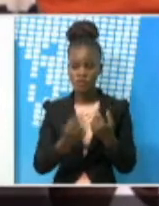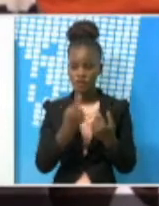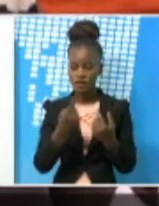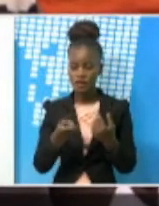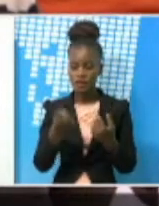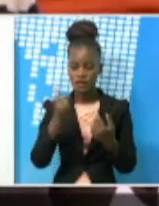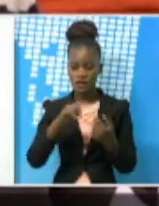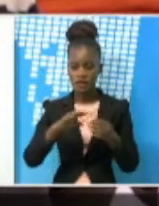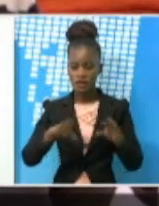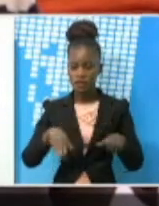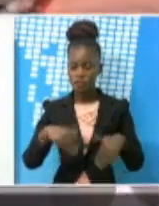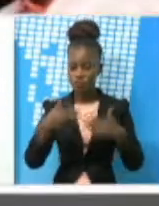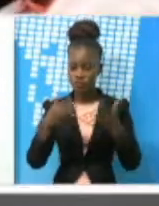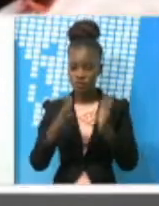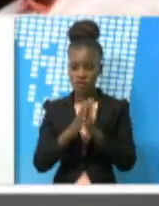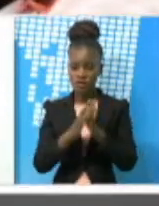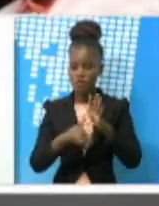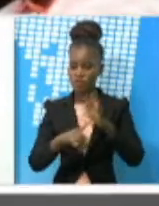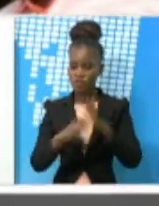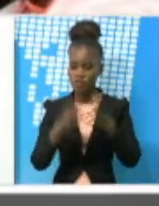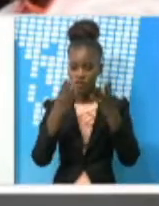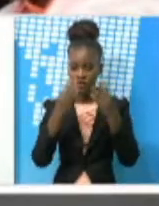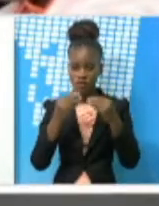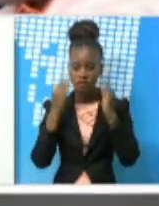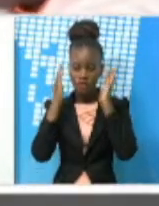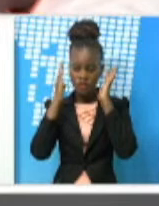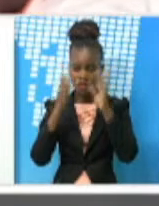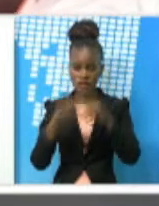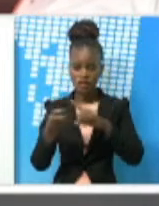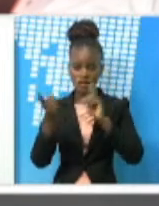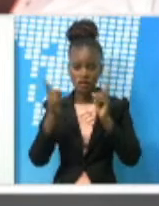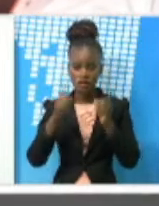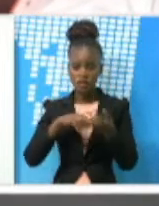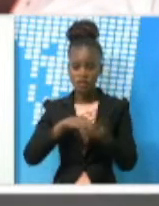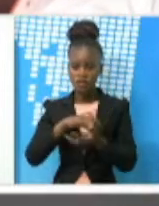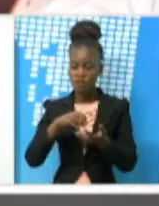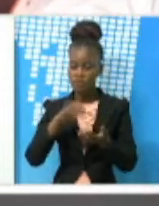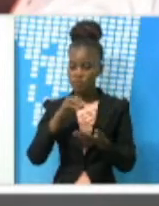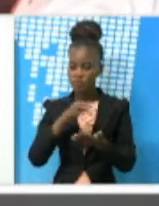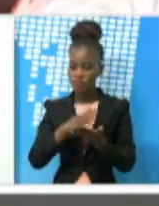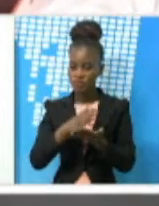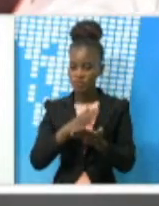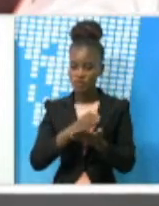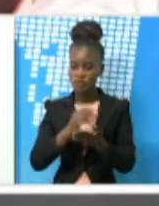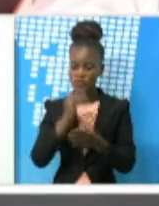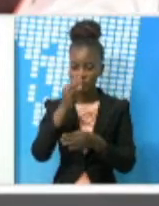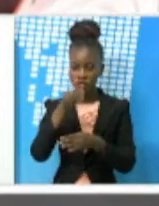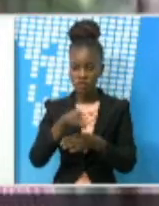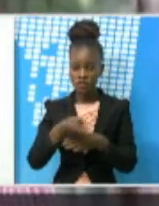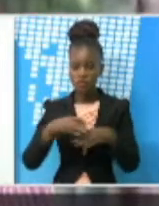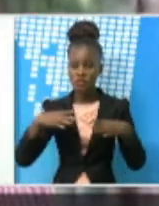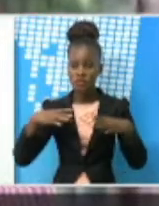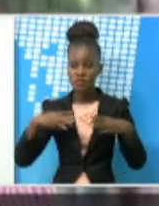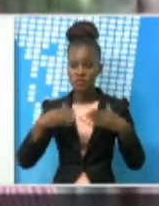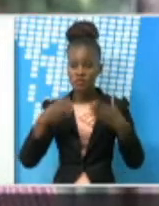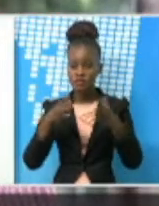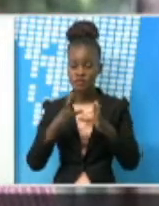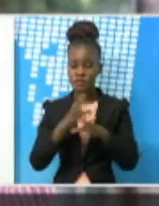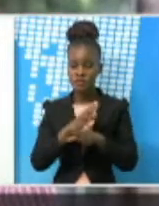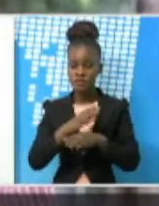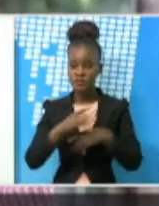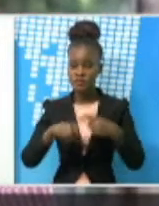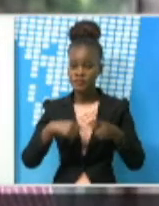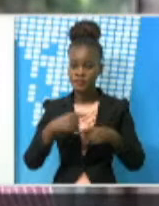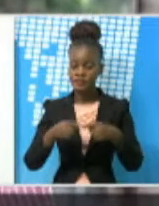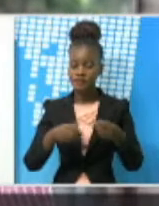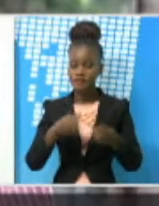these claim they are under cover plans to reintroduce yet another tax against them before their holiday expires. But we continue to have fears